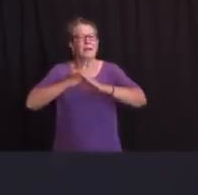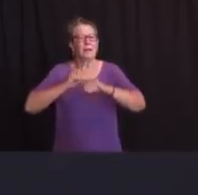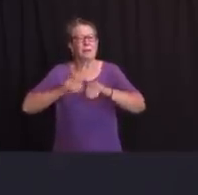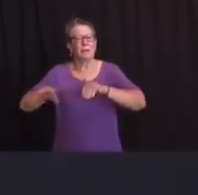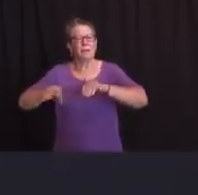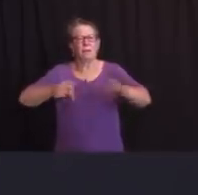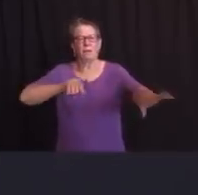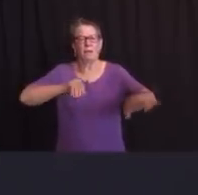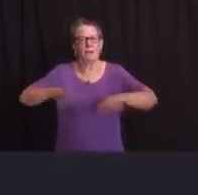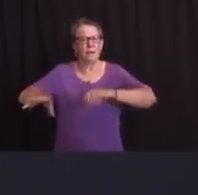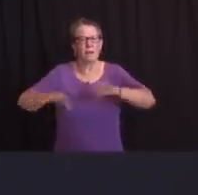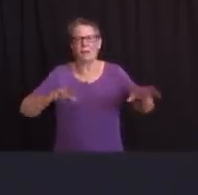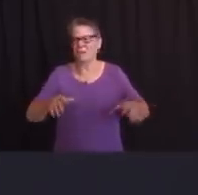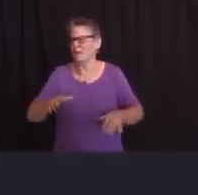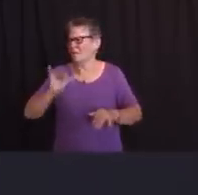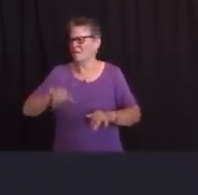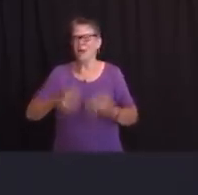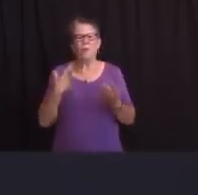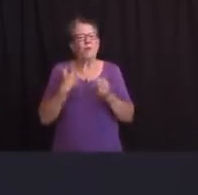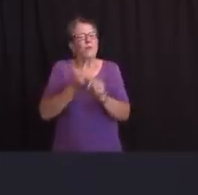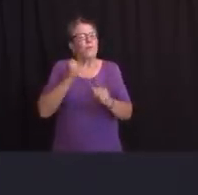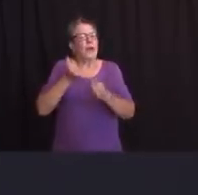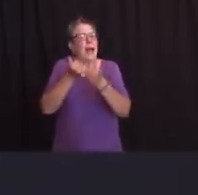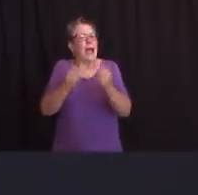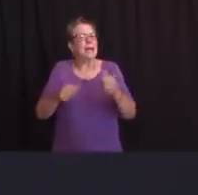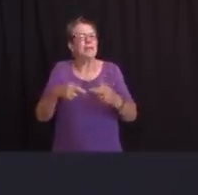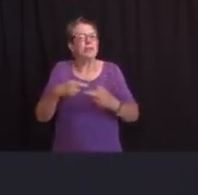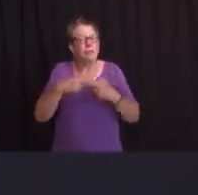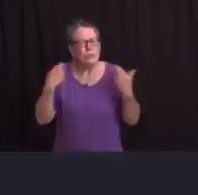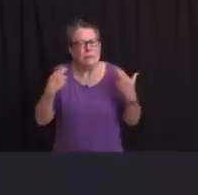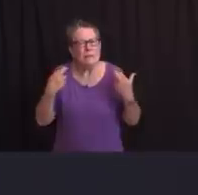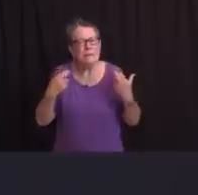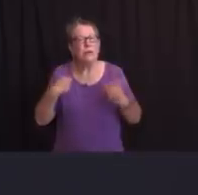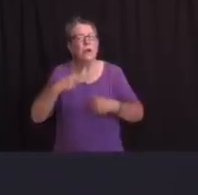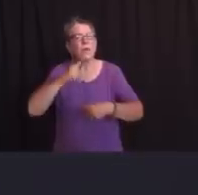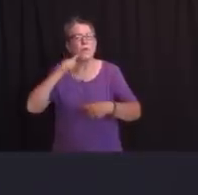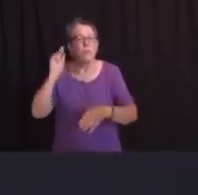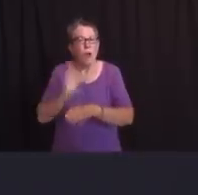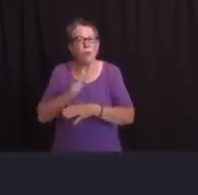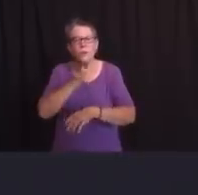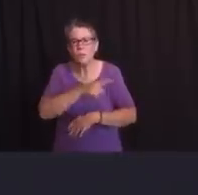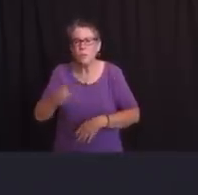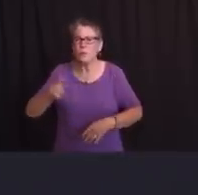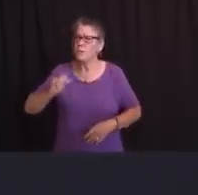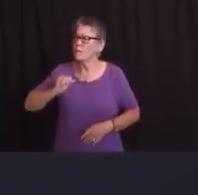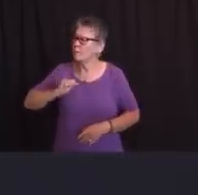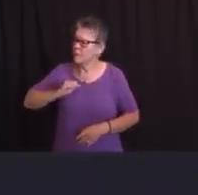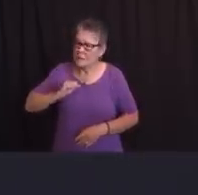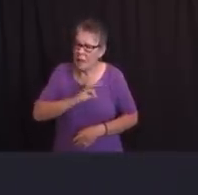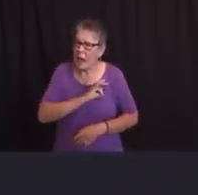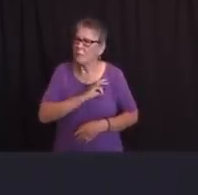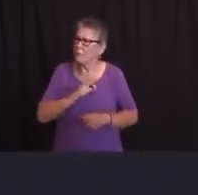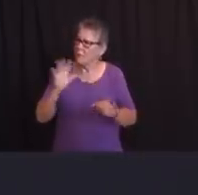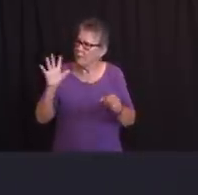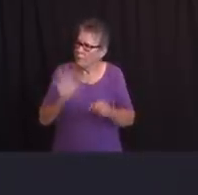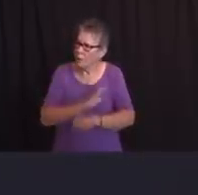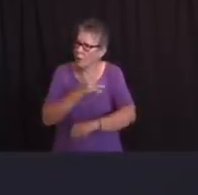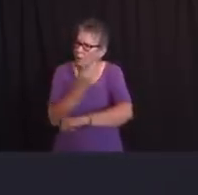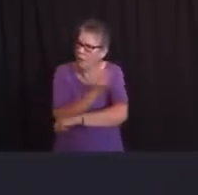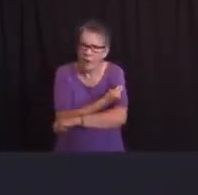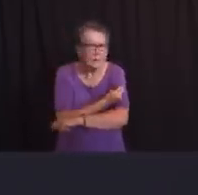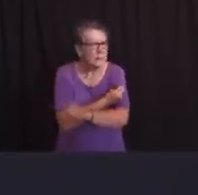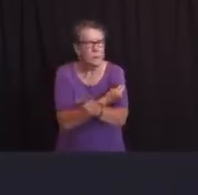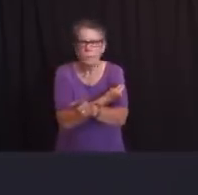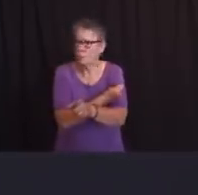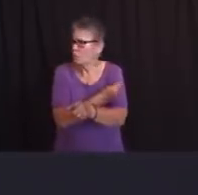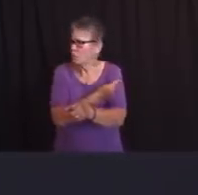unnecessary risk. Ensuring these individuals are fully vaccinated or have been tested will help protect those who live